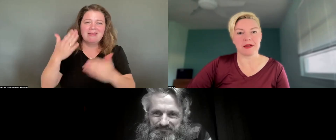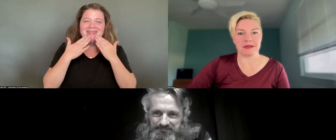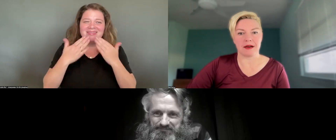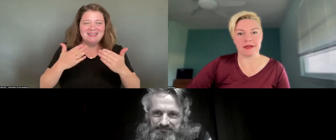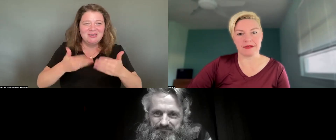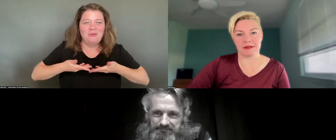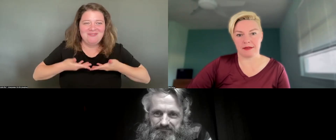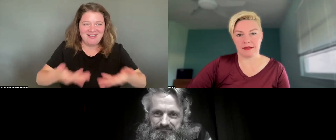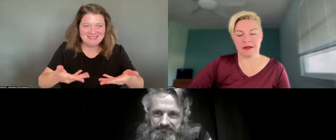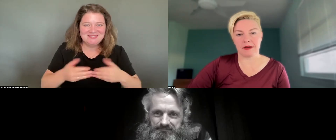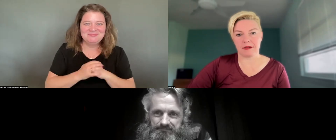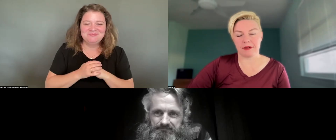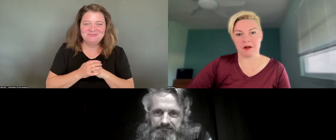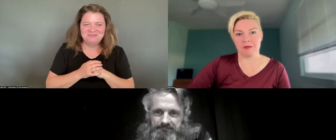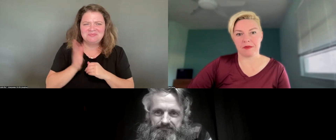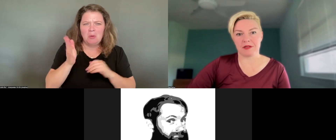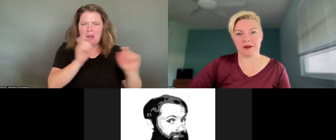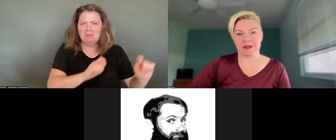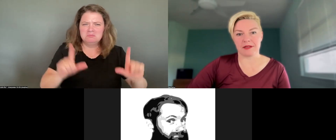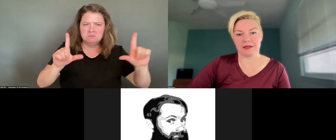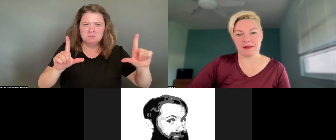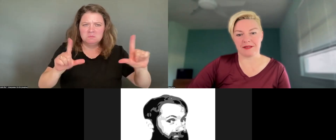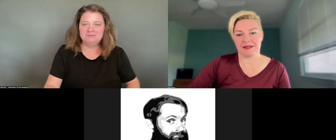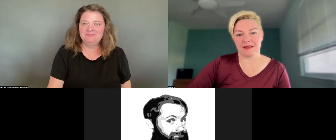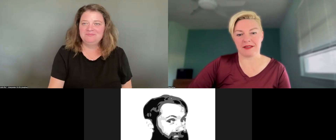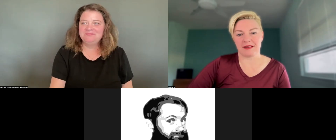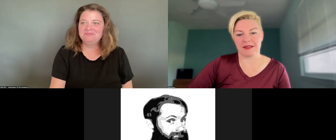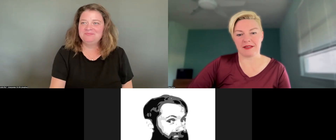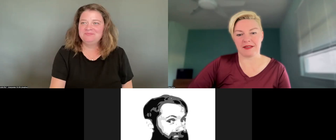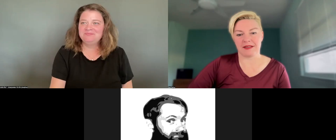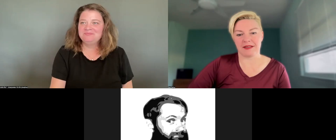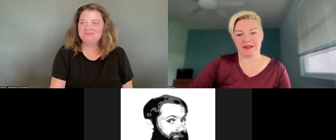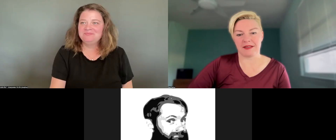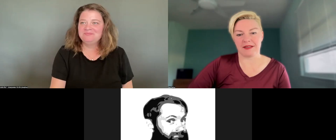share my slides and hope this works.